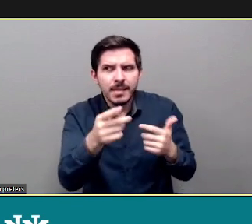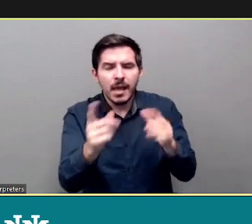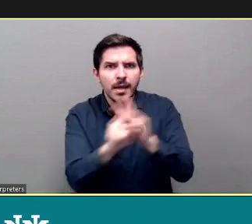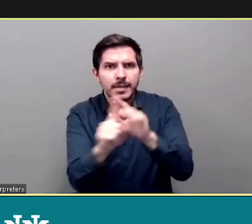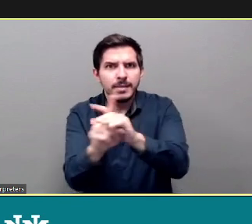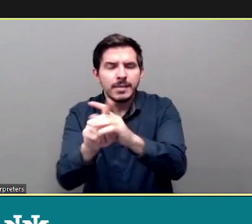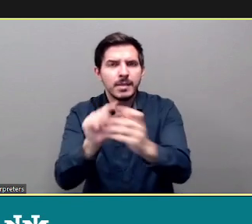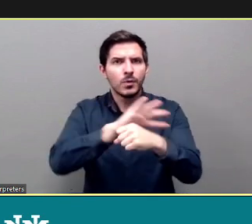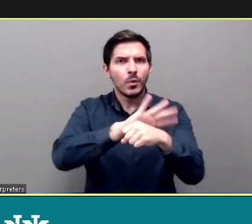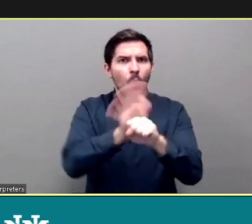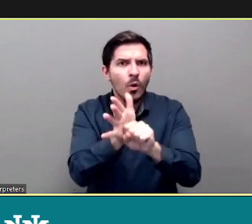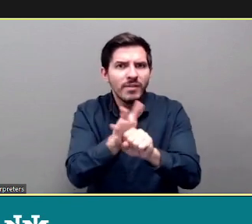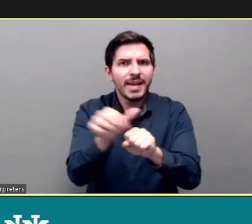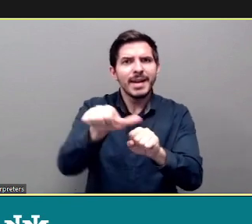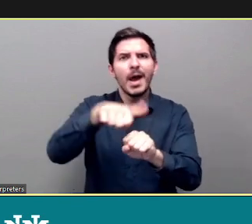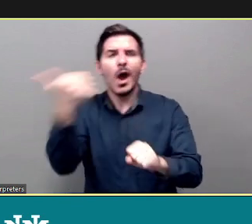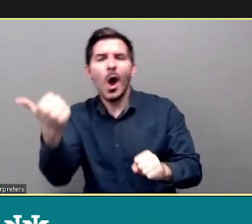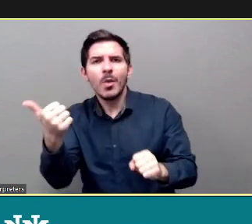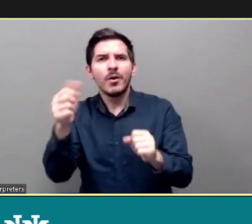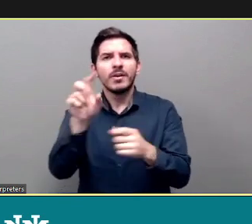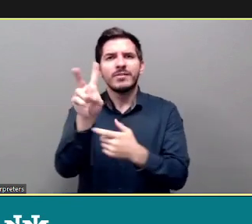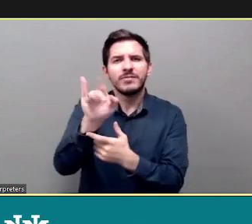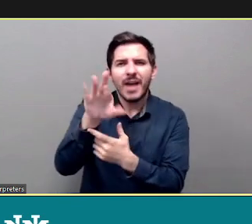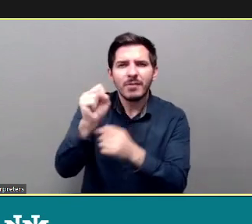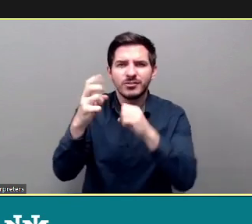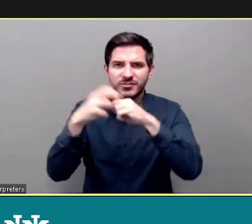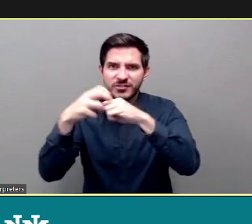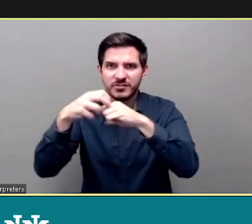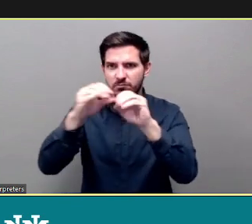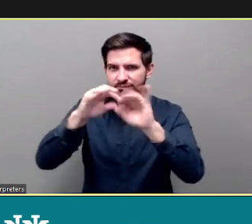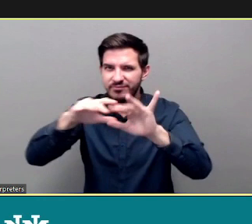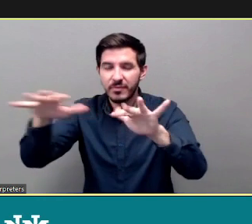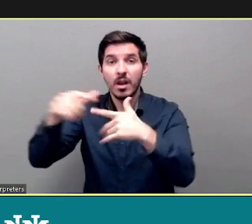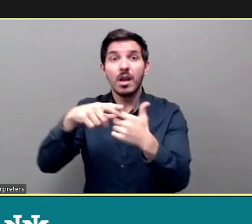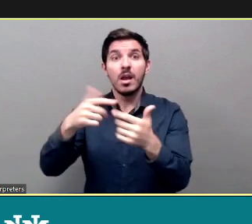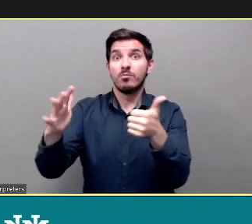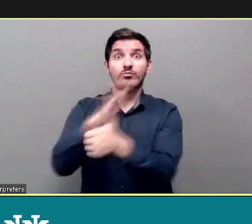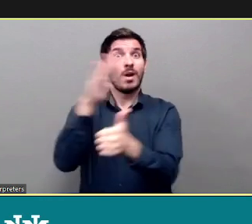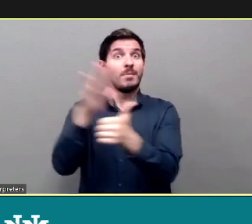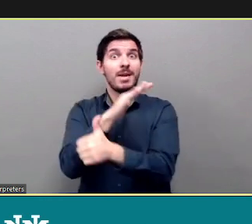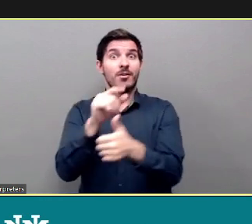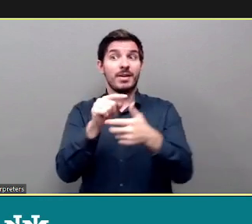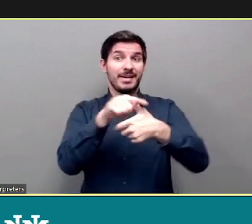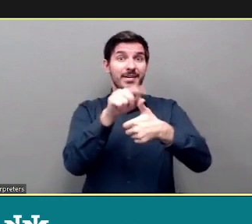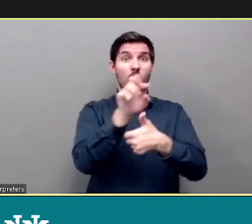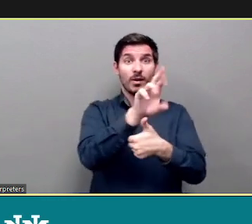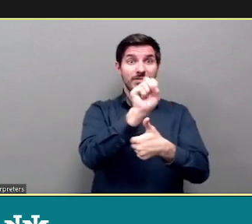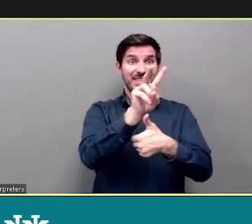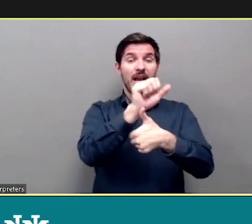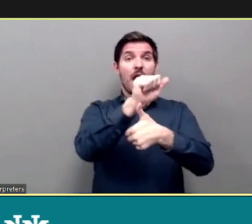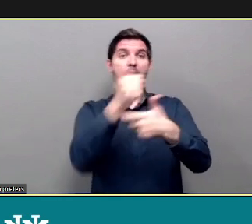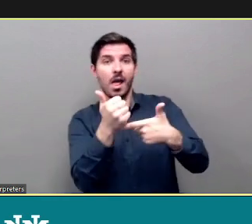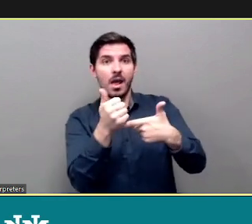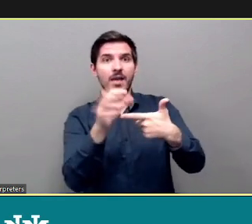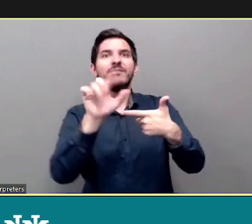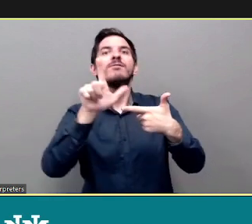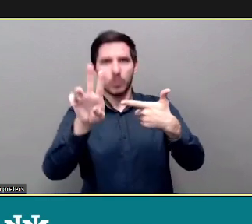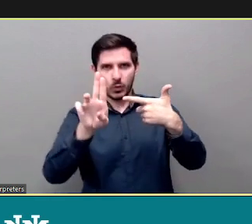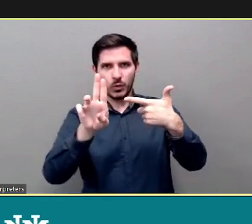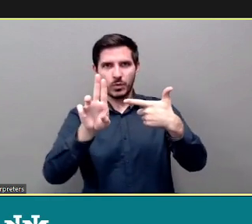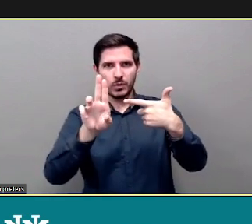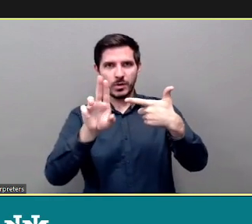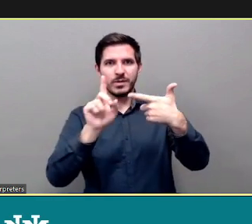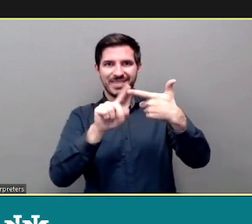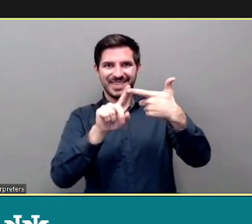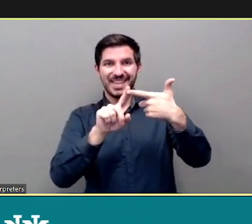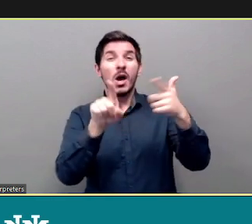other viruses popping up right now. Flu is one of the primary viruses we're seeing after RSV, but we're